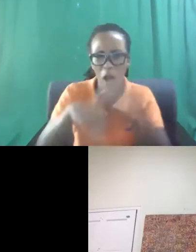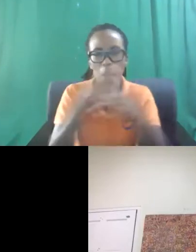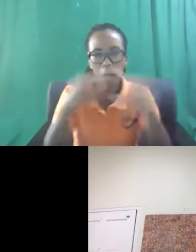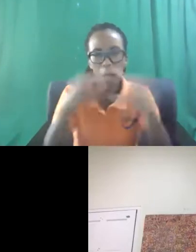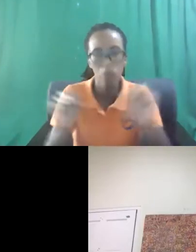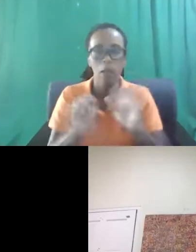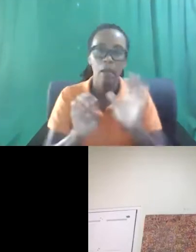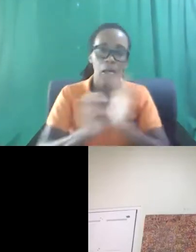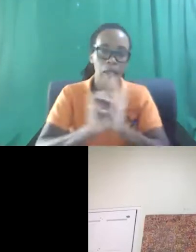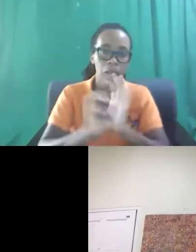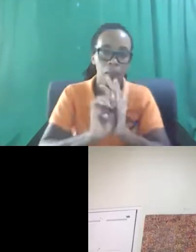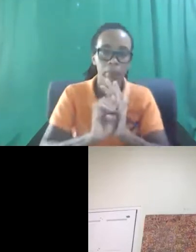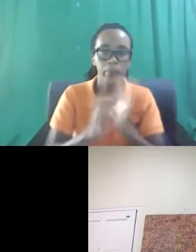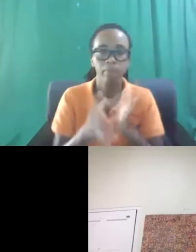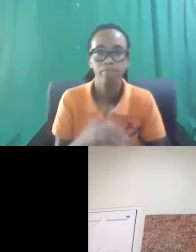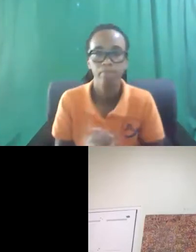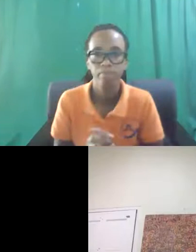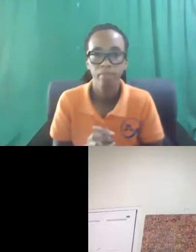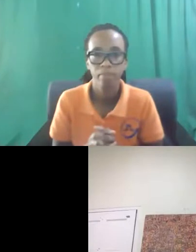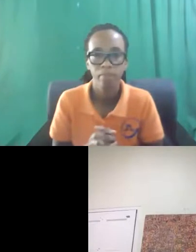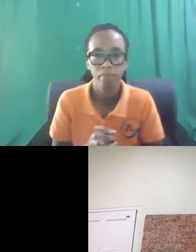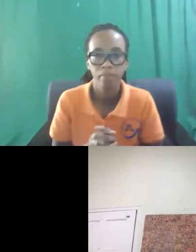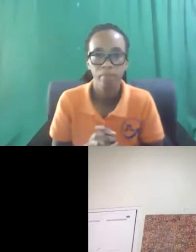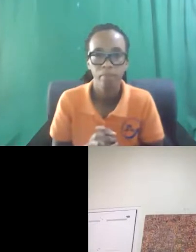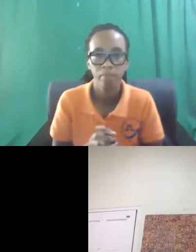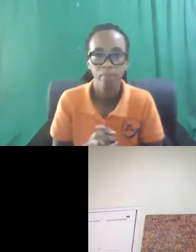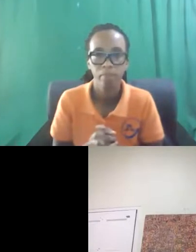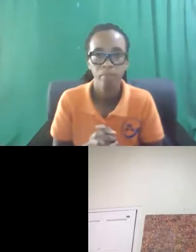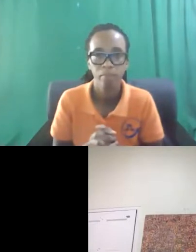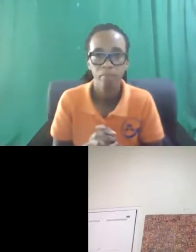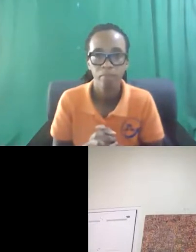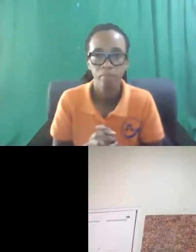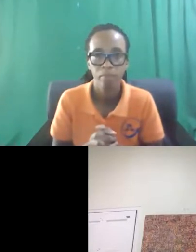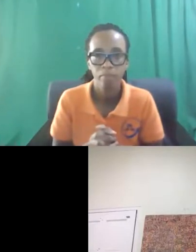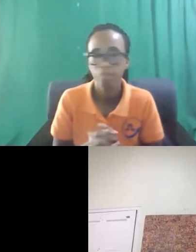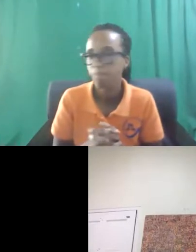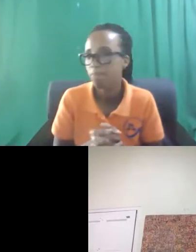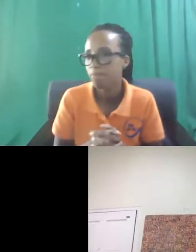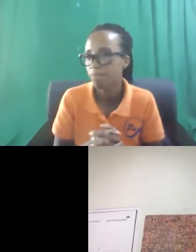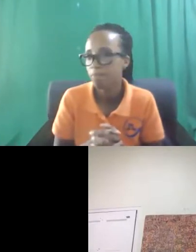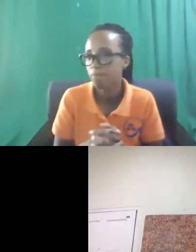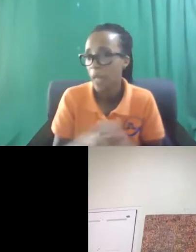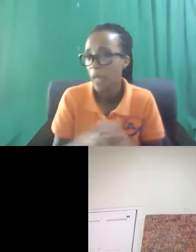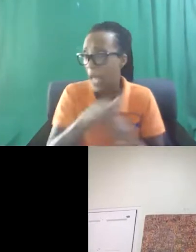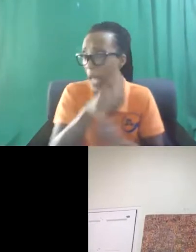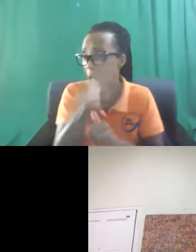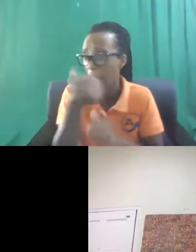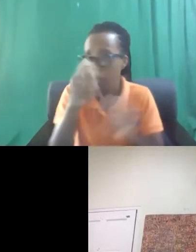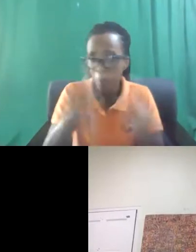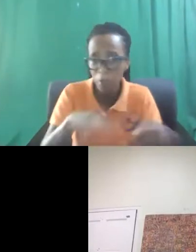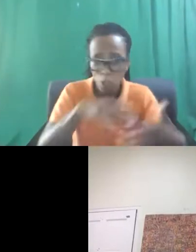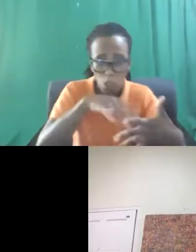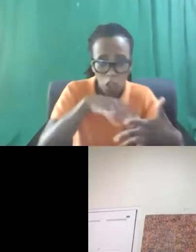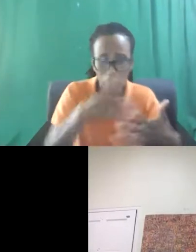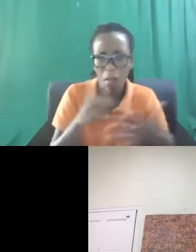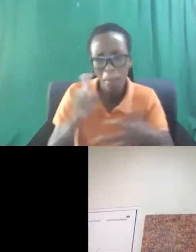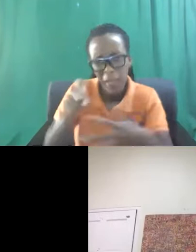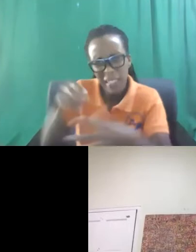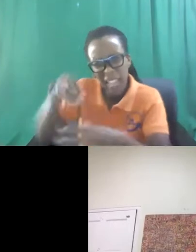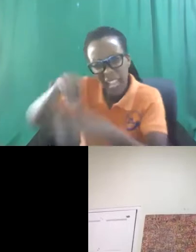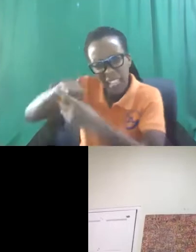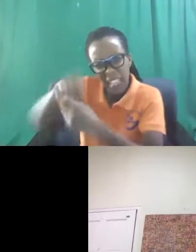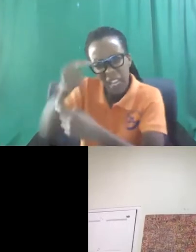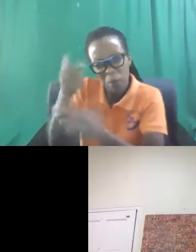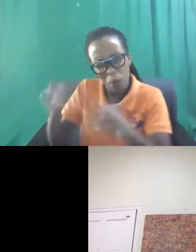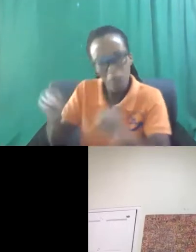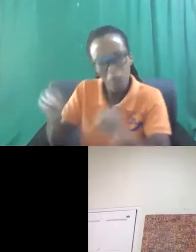which I think should underpin whatever anyone else is studying. So if you want to understand the Caribbean, you